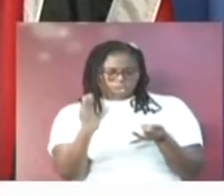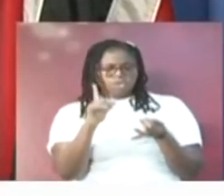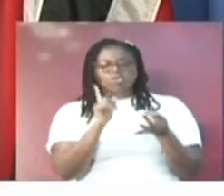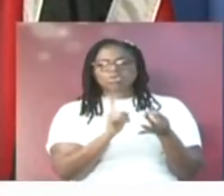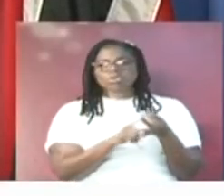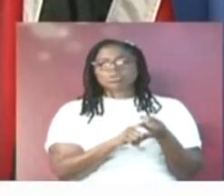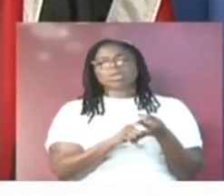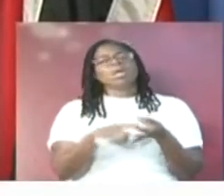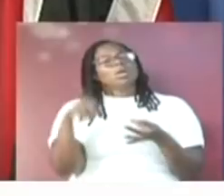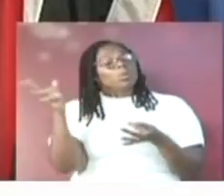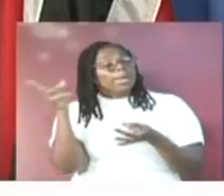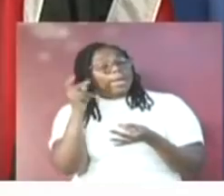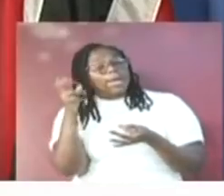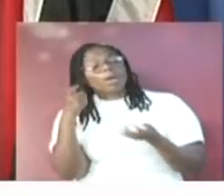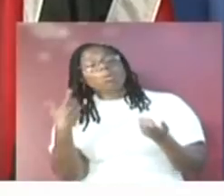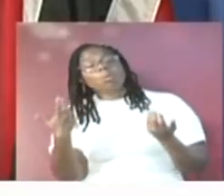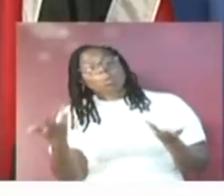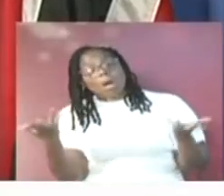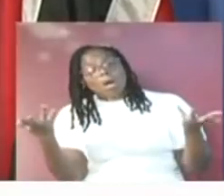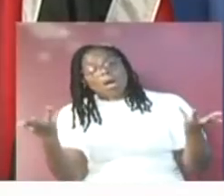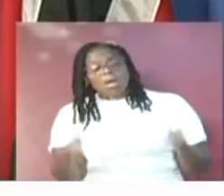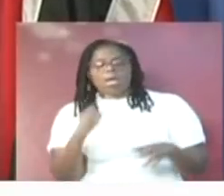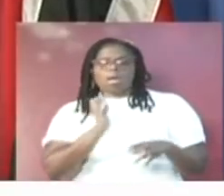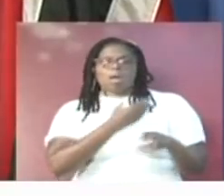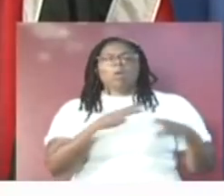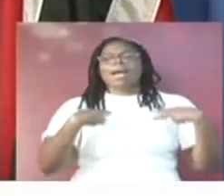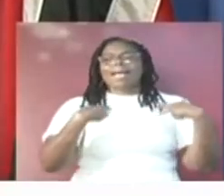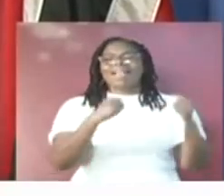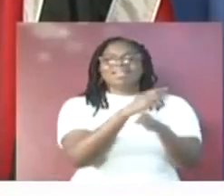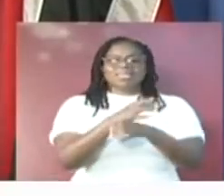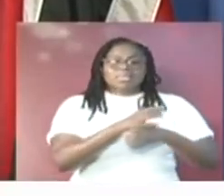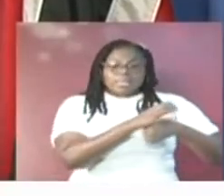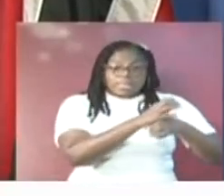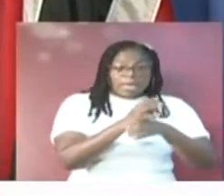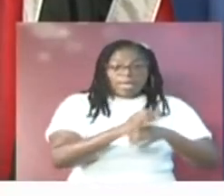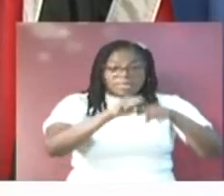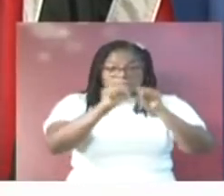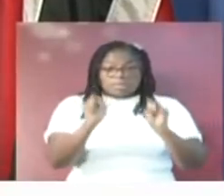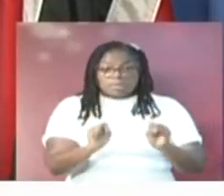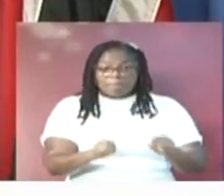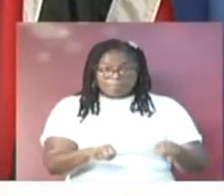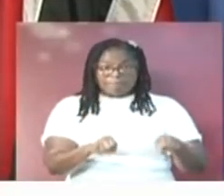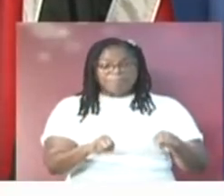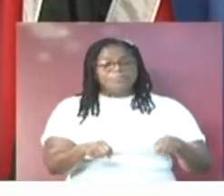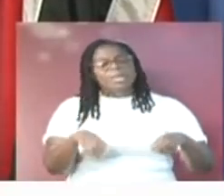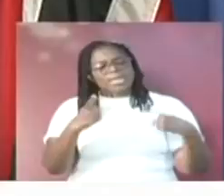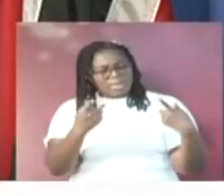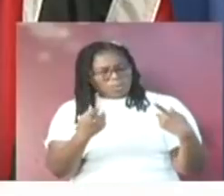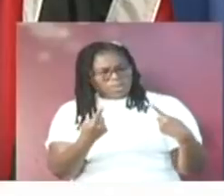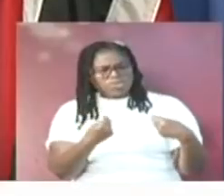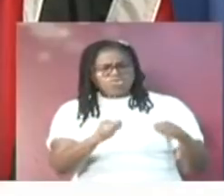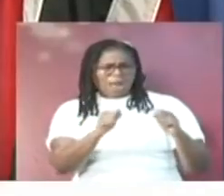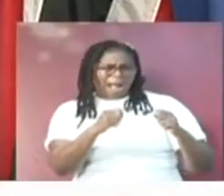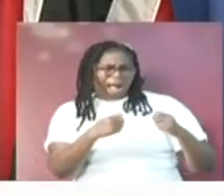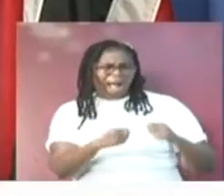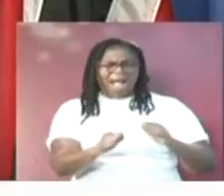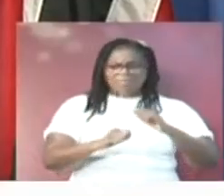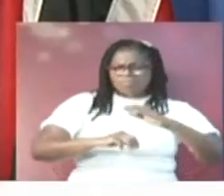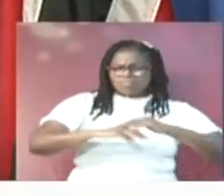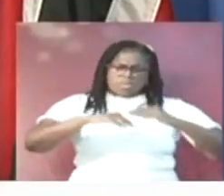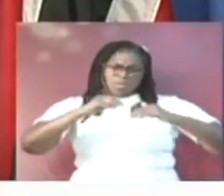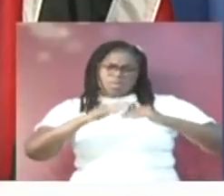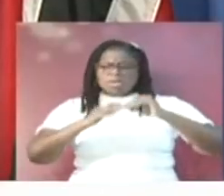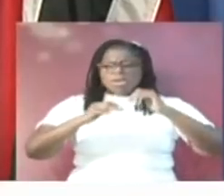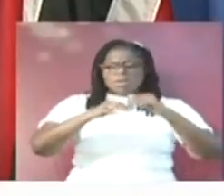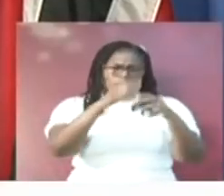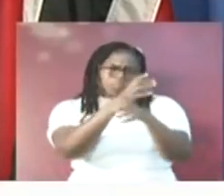healthcare system designed to protect the population is now in danger